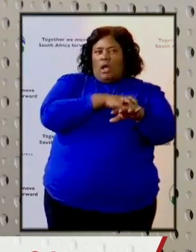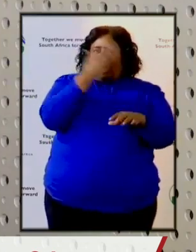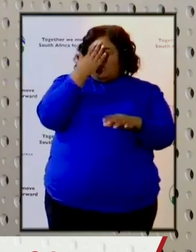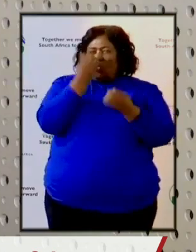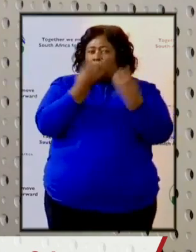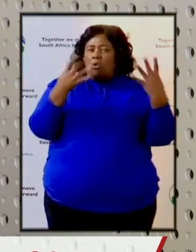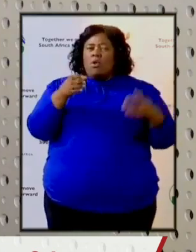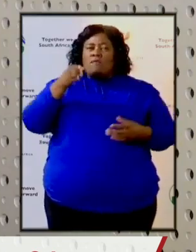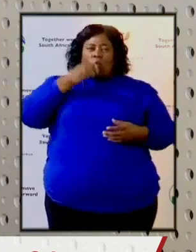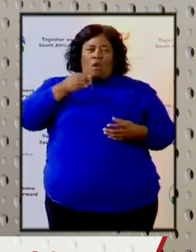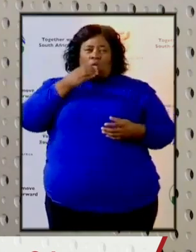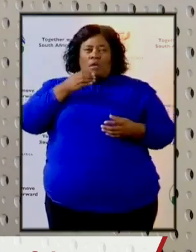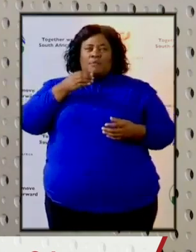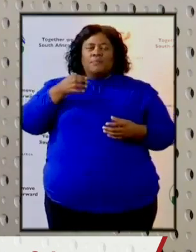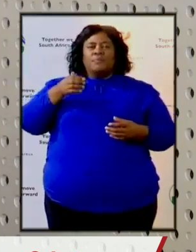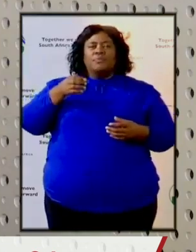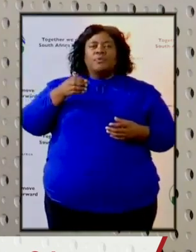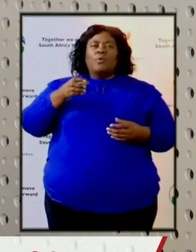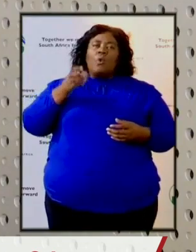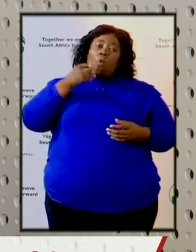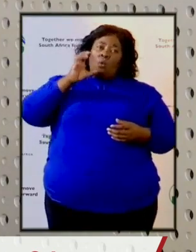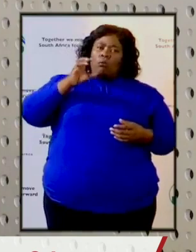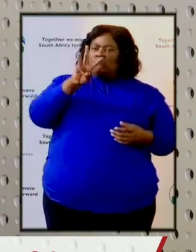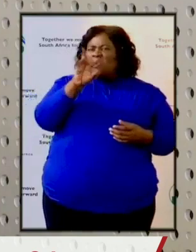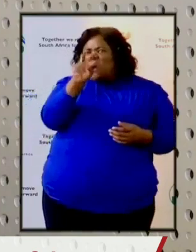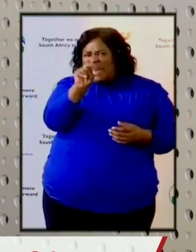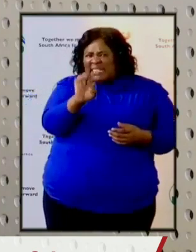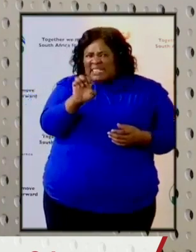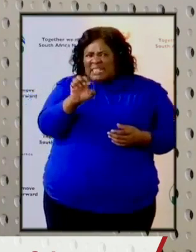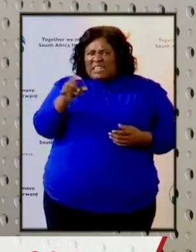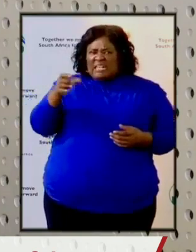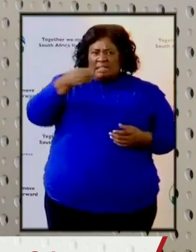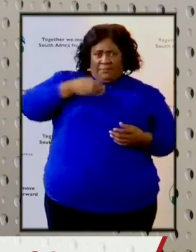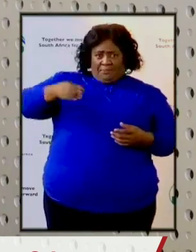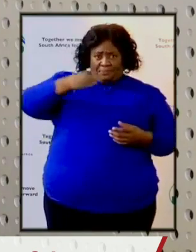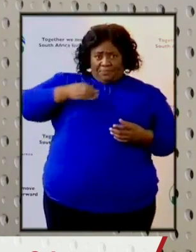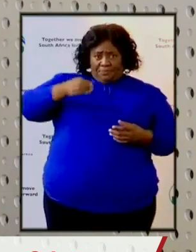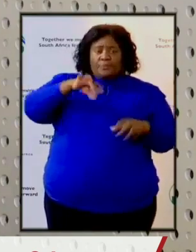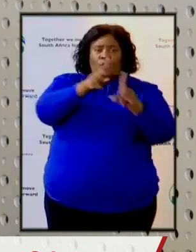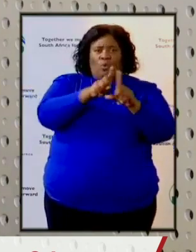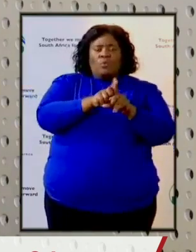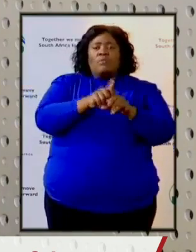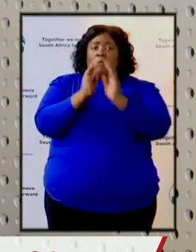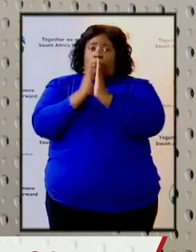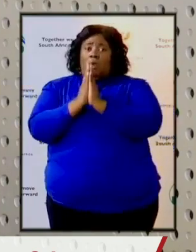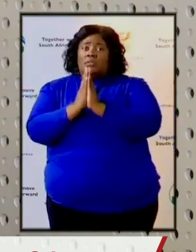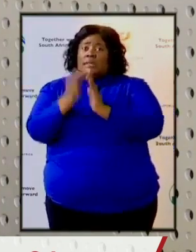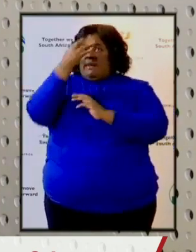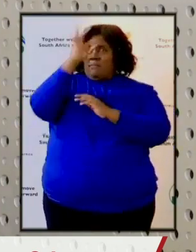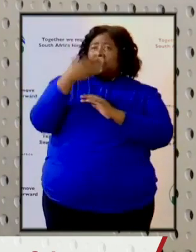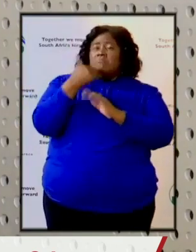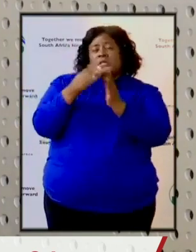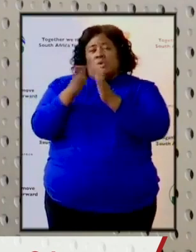been pleading with government that we must open, but also for amarula and many other commodities and